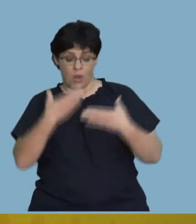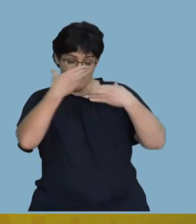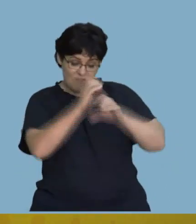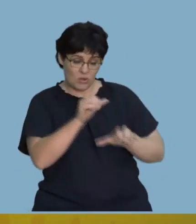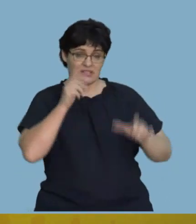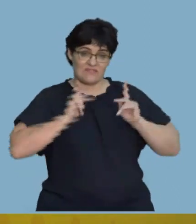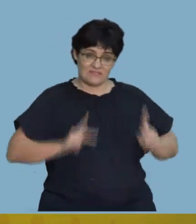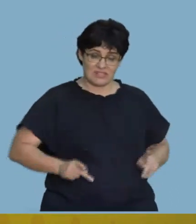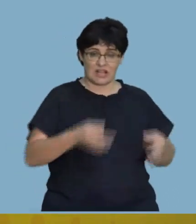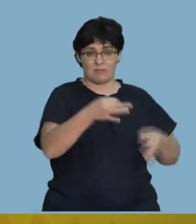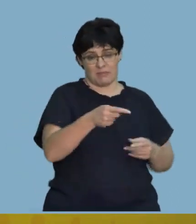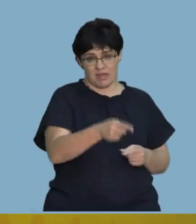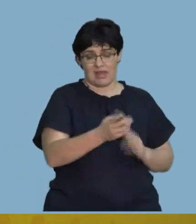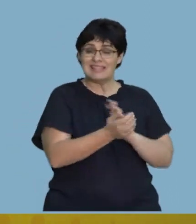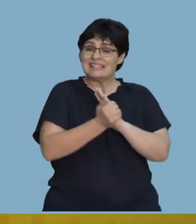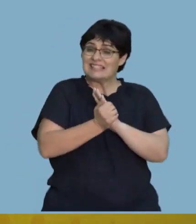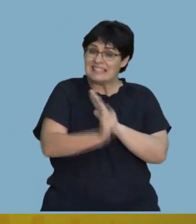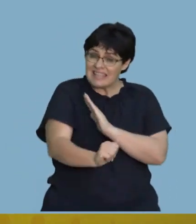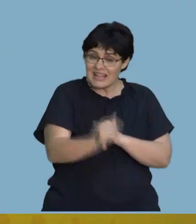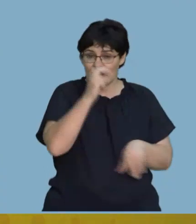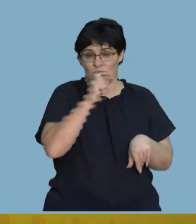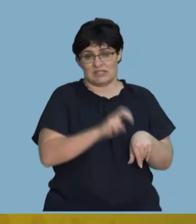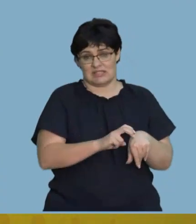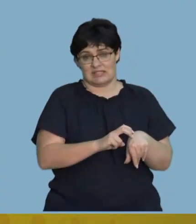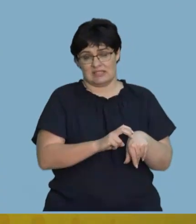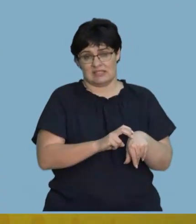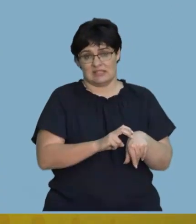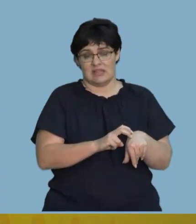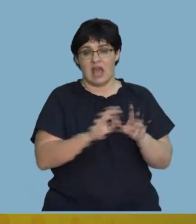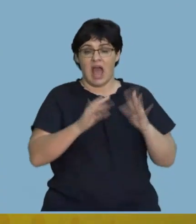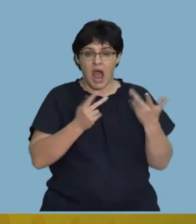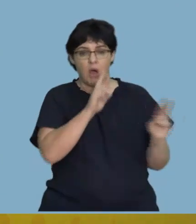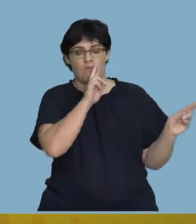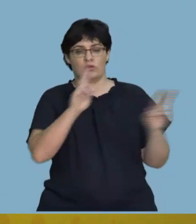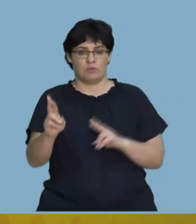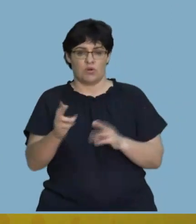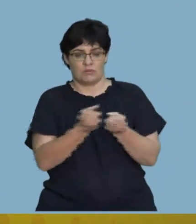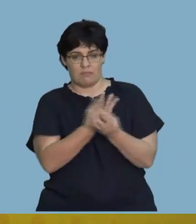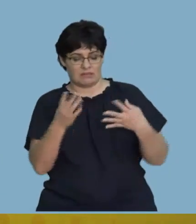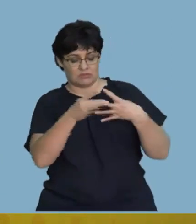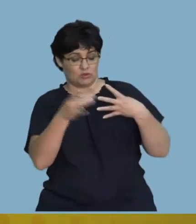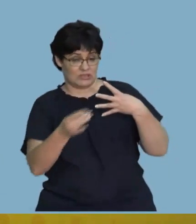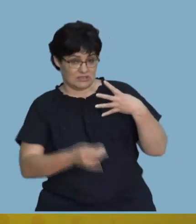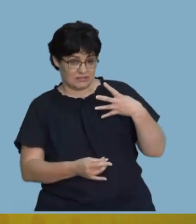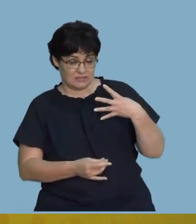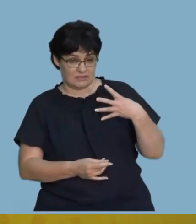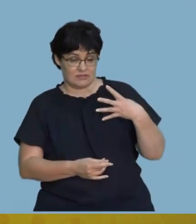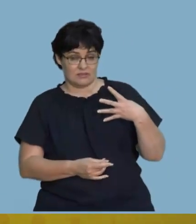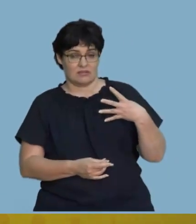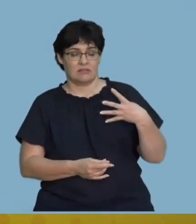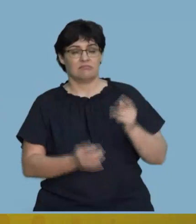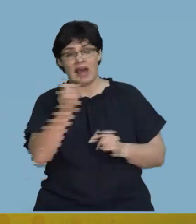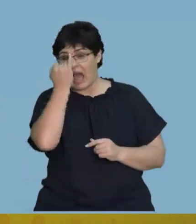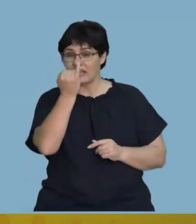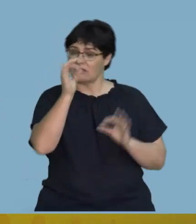we're focusing on the physics, the skill that goes into how we respond to multiple choice. Ideally, as